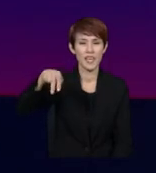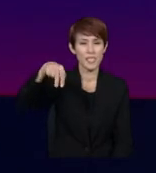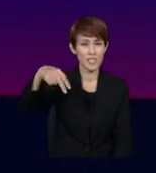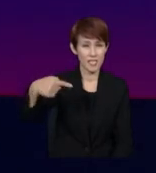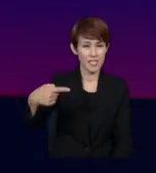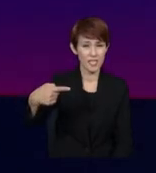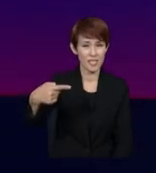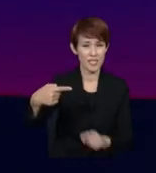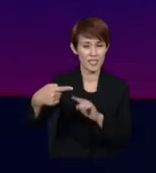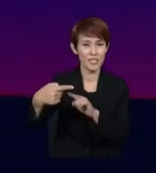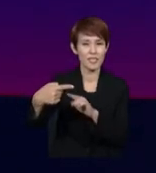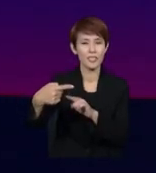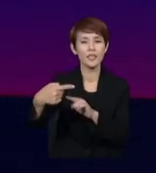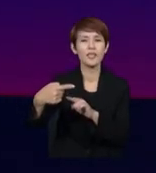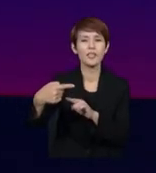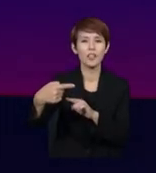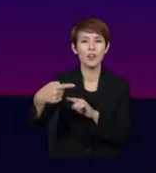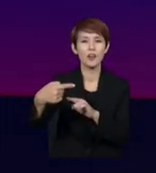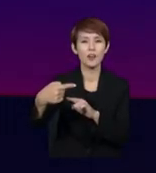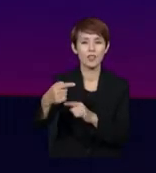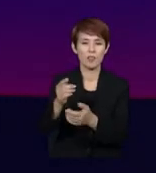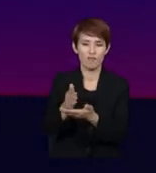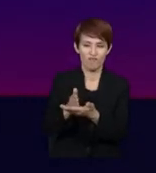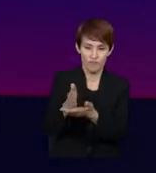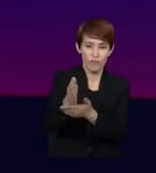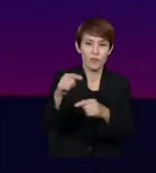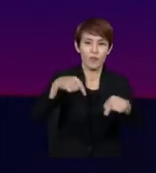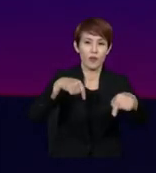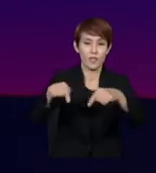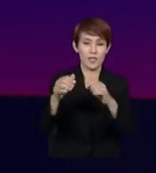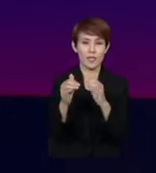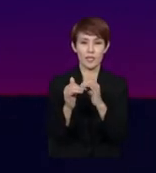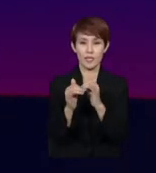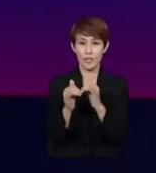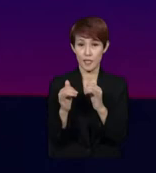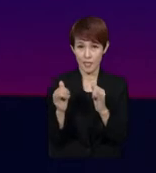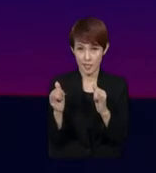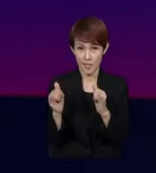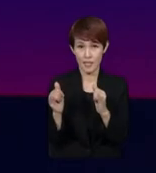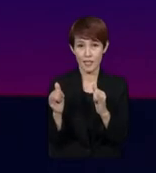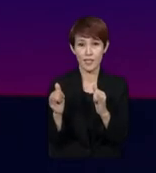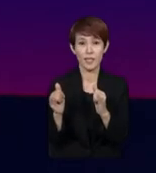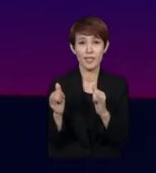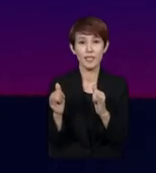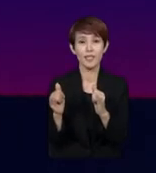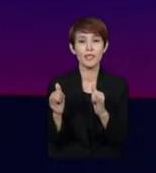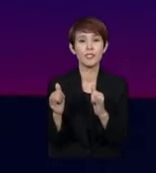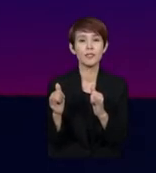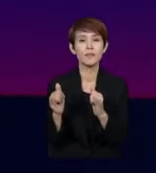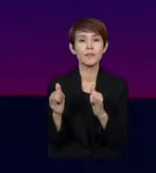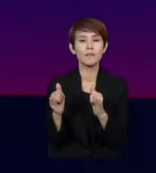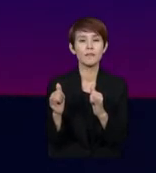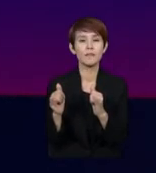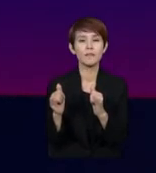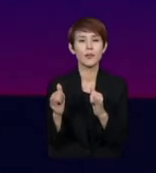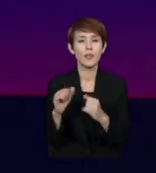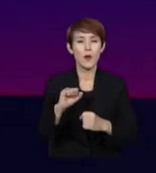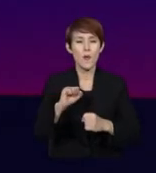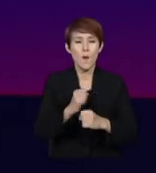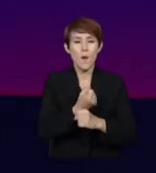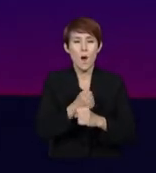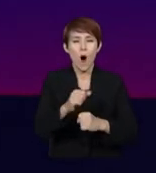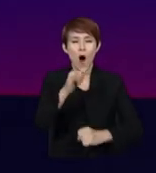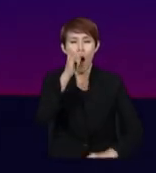repeated the conspiracy theory of the Great Replacement, that somebody is sending Muslims to Europe to displace proper